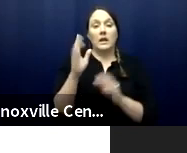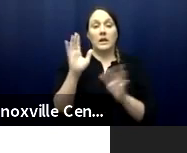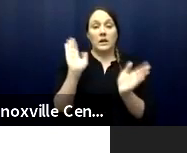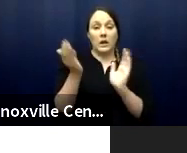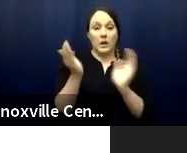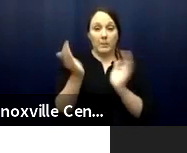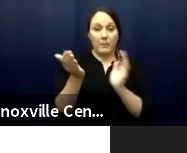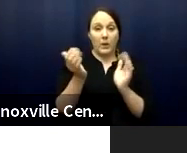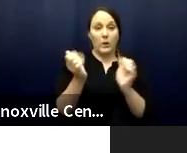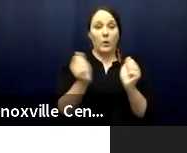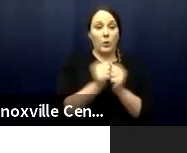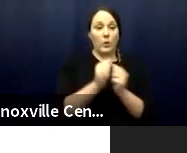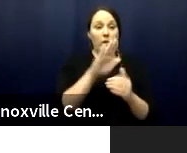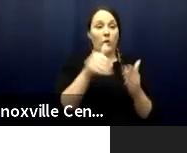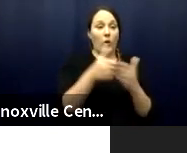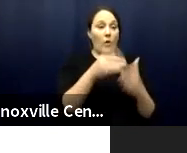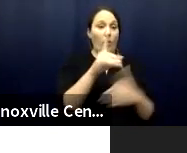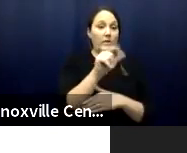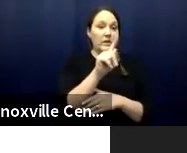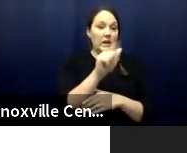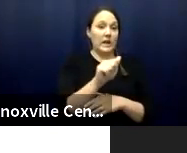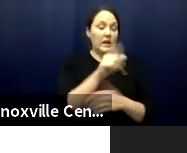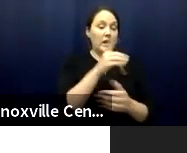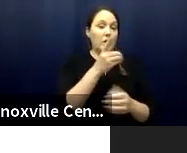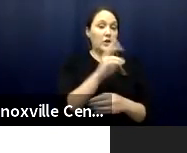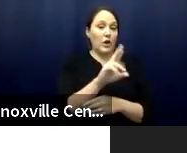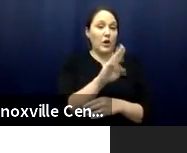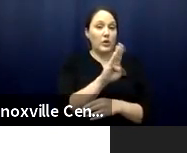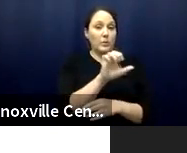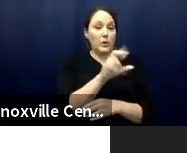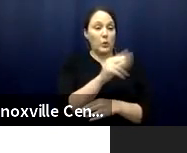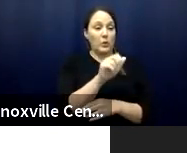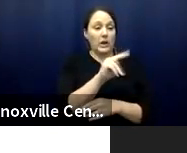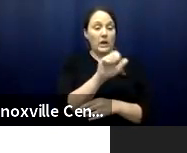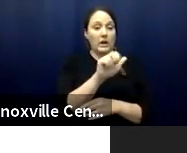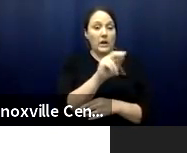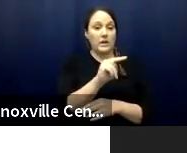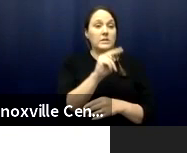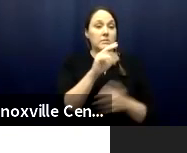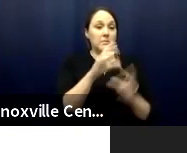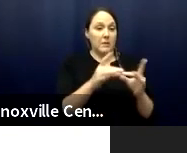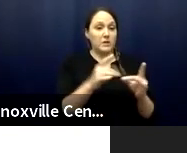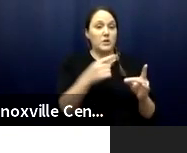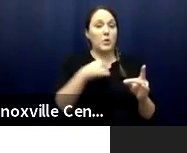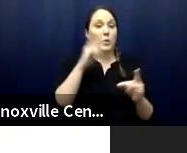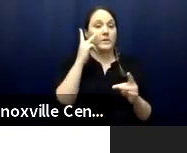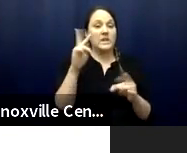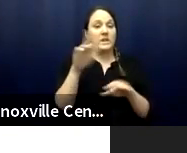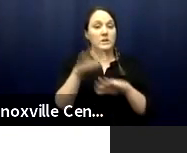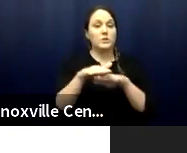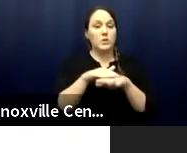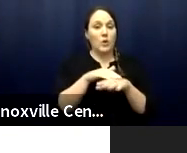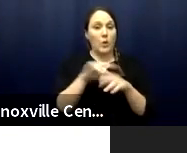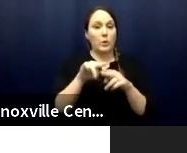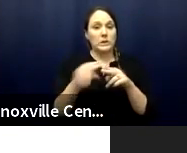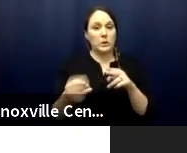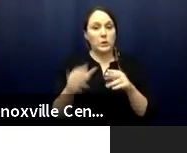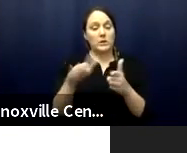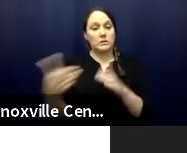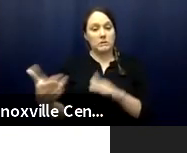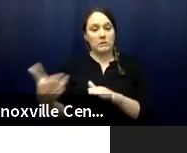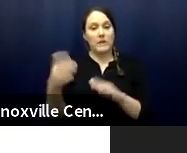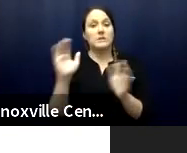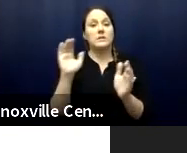compatible with all the data that Dr. Buchanan mentioned. We certainly have seen a slowing down of mortalities in August compared